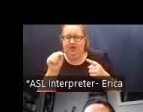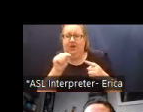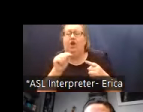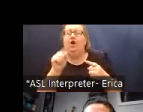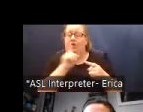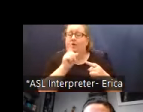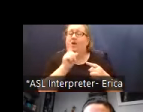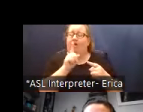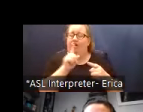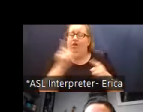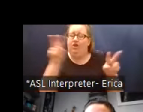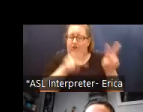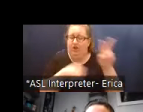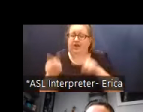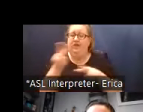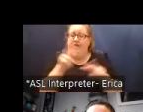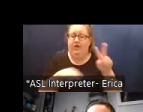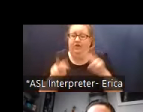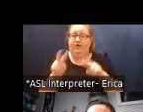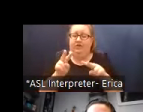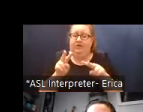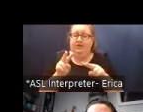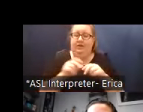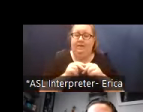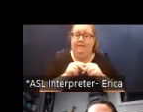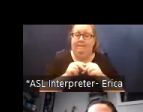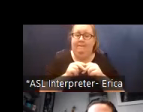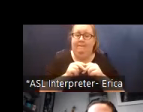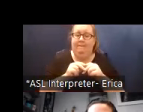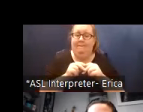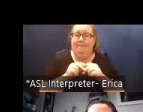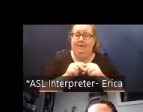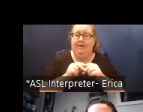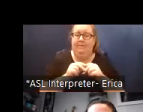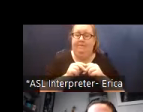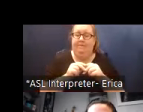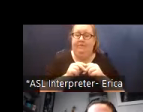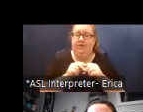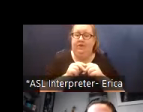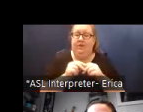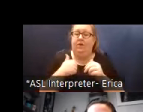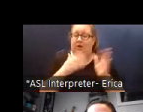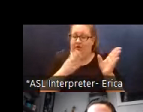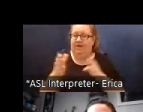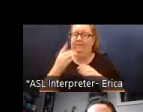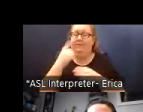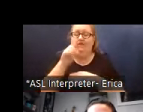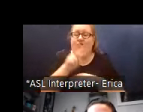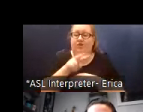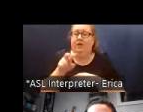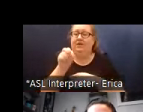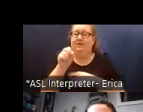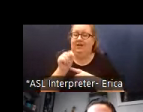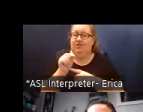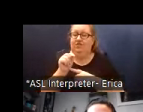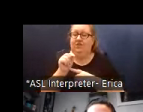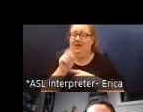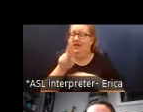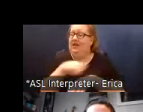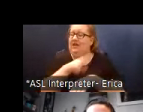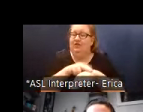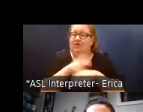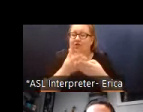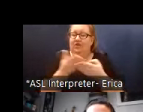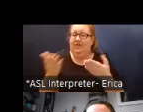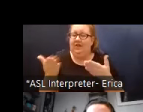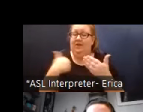Joe. We've got a solution plan for 22nd Street. Again, it's the usual thing. When we get the money,